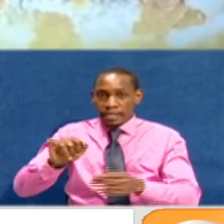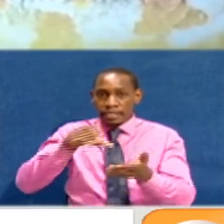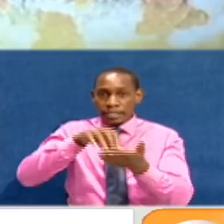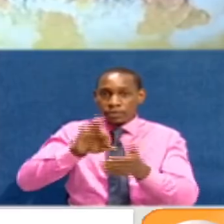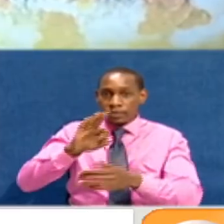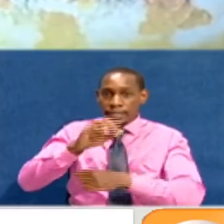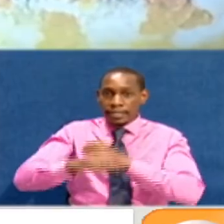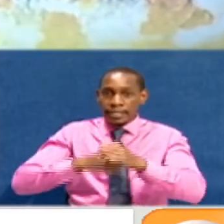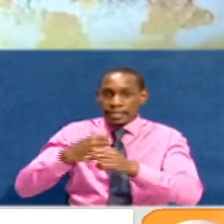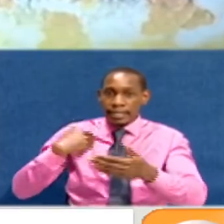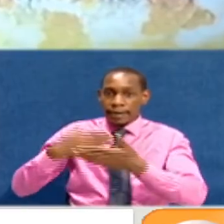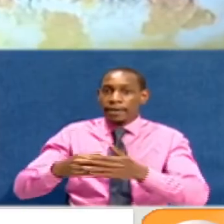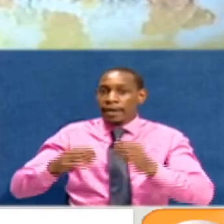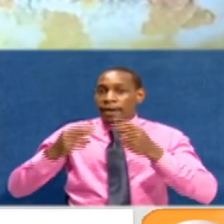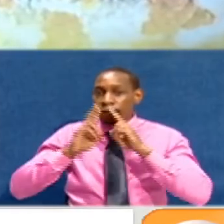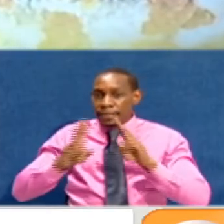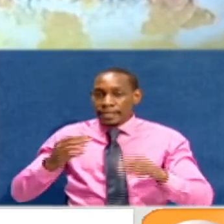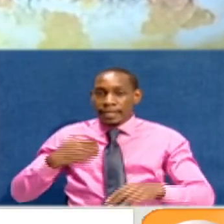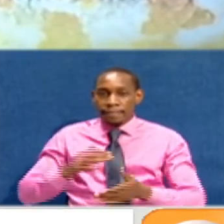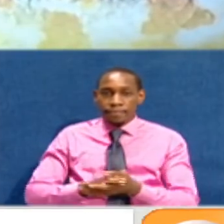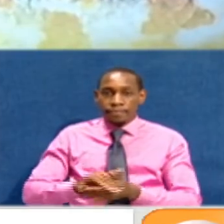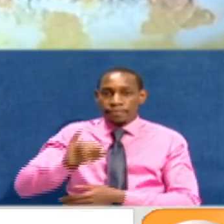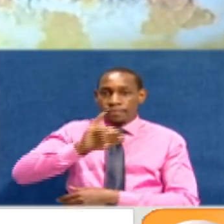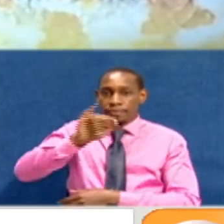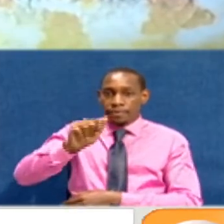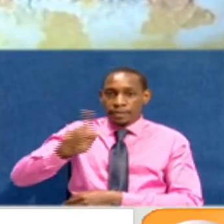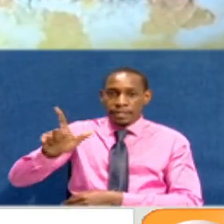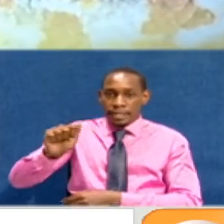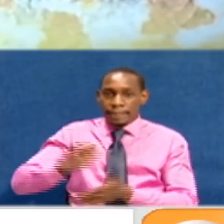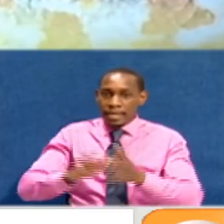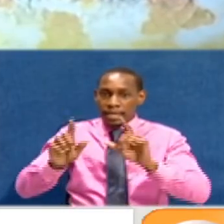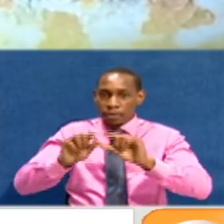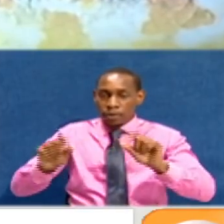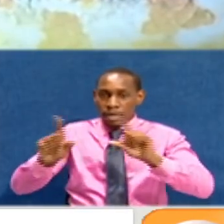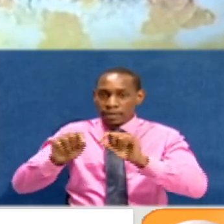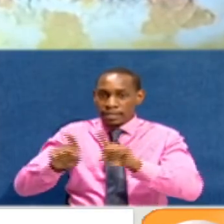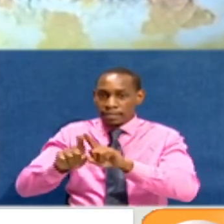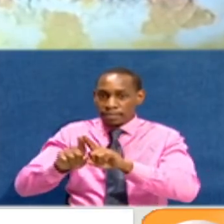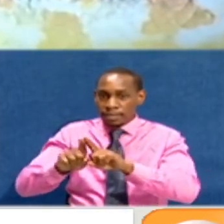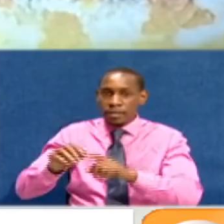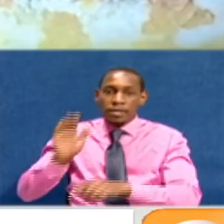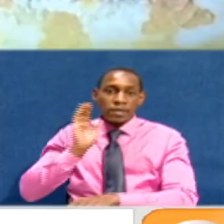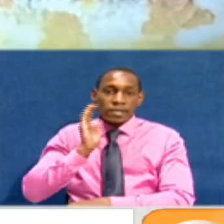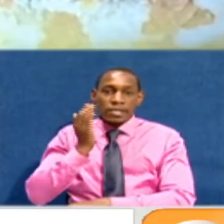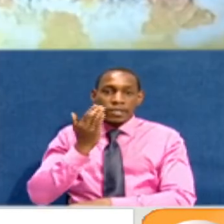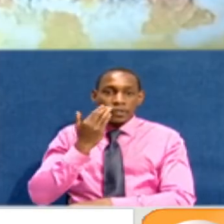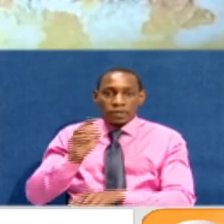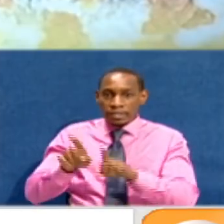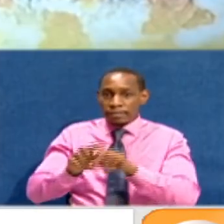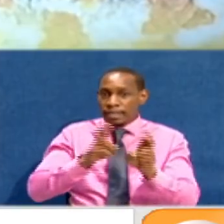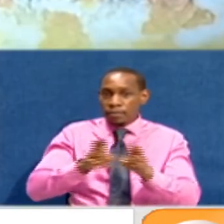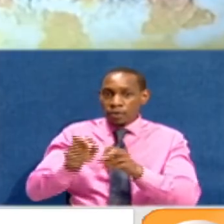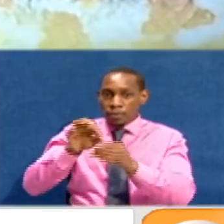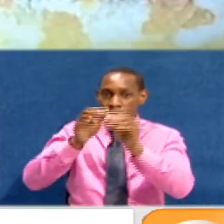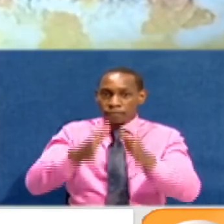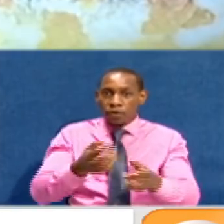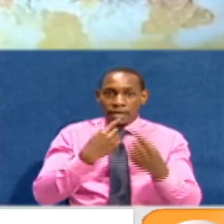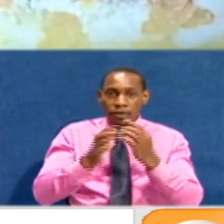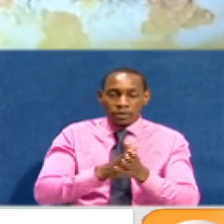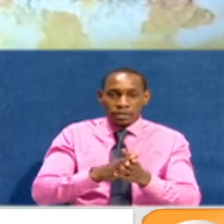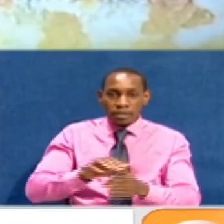jungle 3 years after the truce. Jamila's memo is co-authored from Isiolo. Straight talk from an ordinary